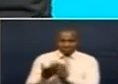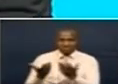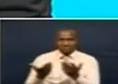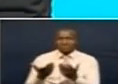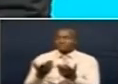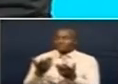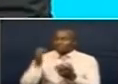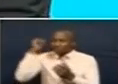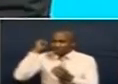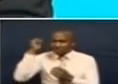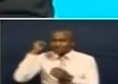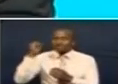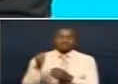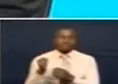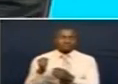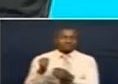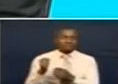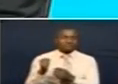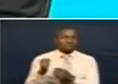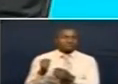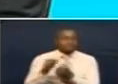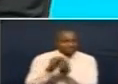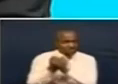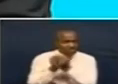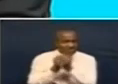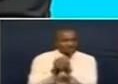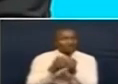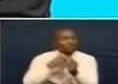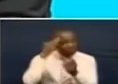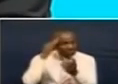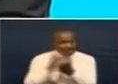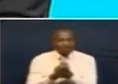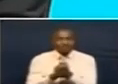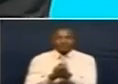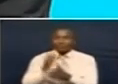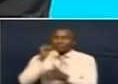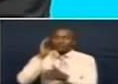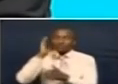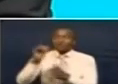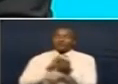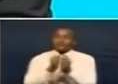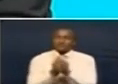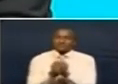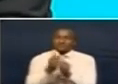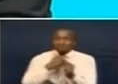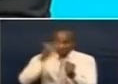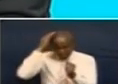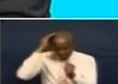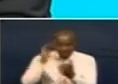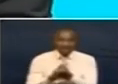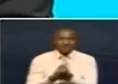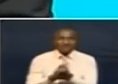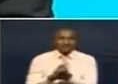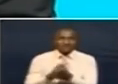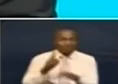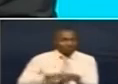of politics, the dynamics of politics always changes. And I believe the dynamics of politics will change. I believe that when President